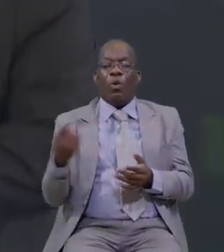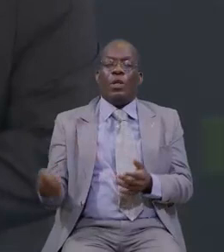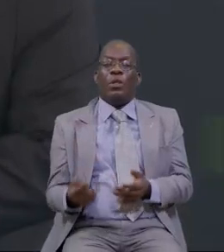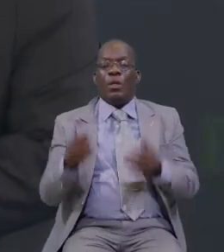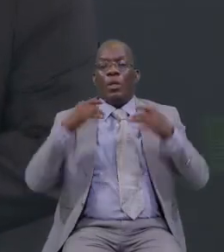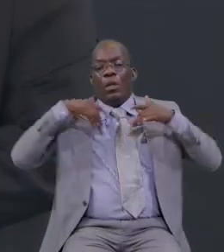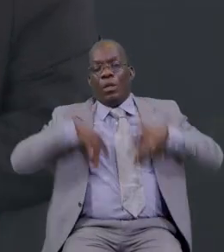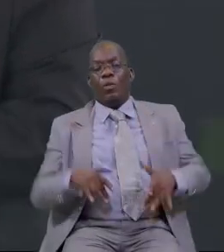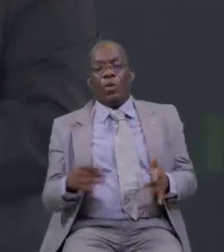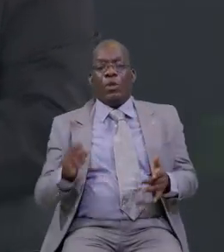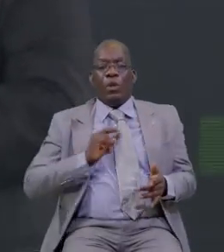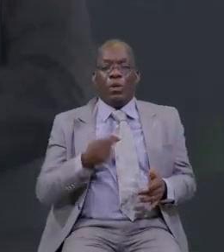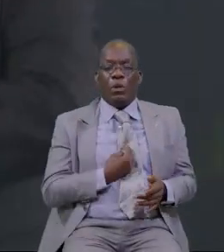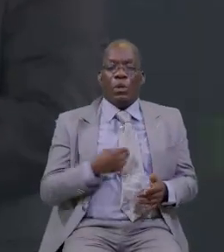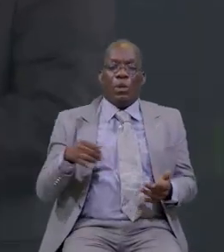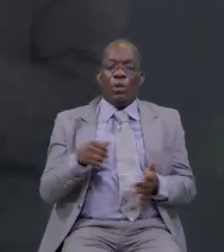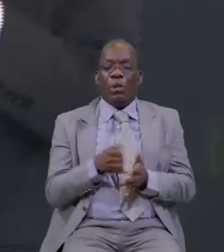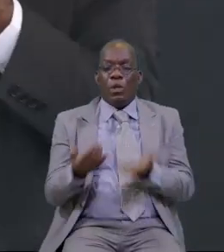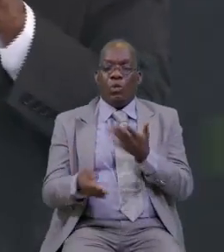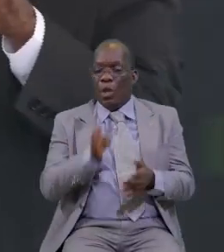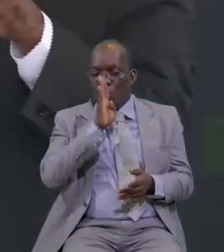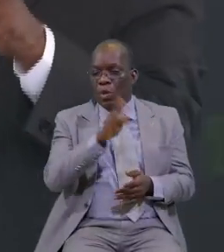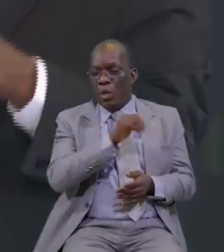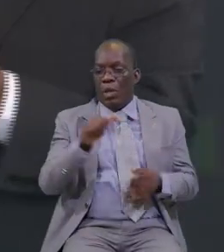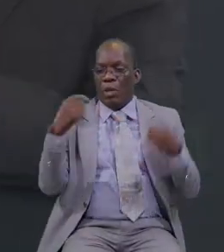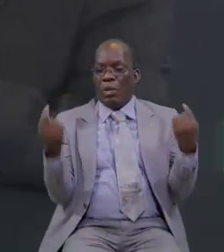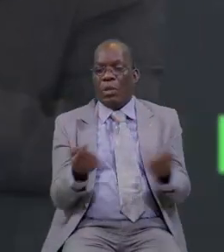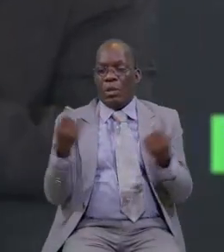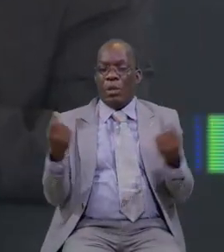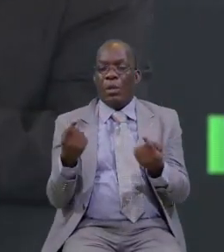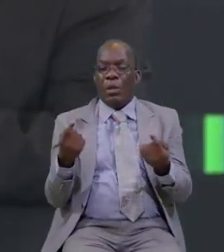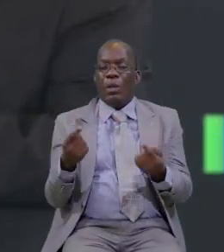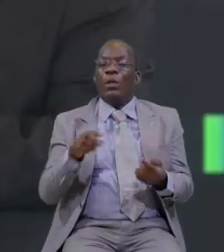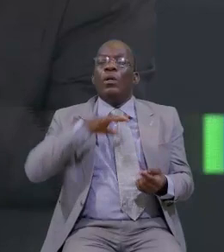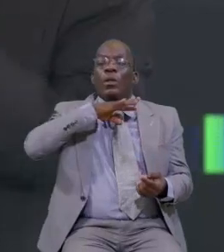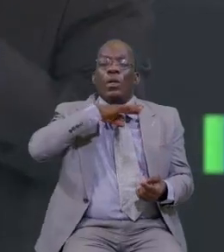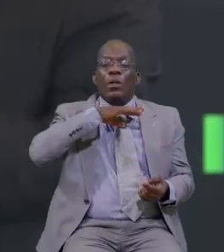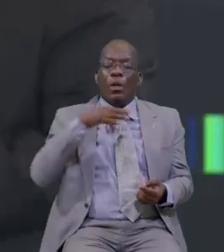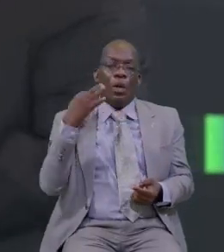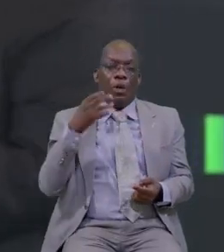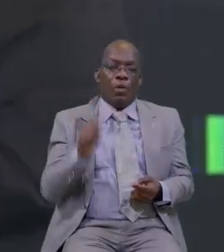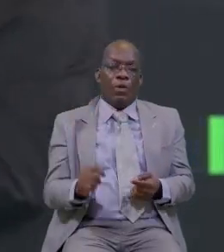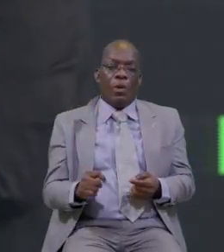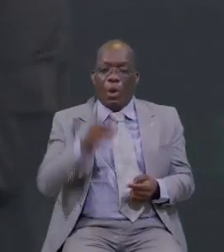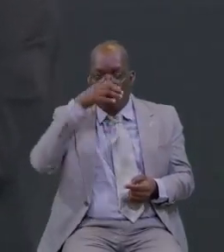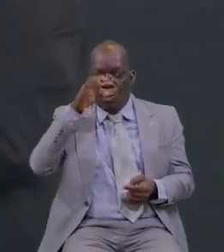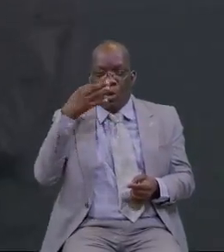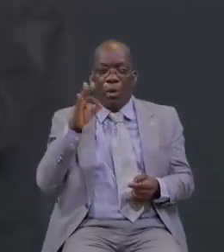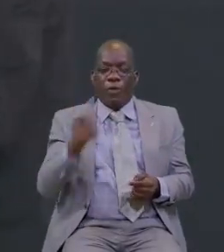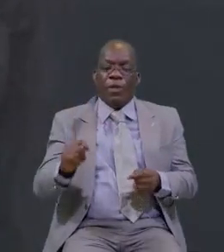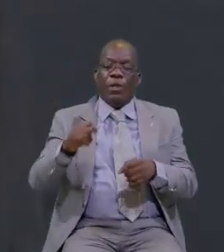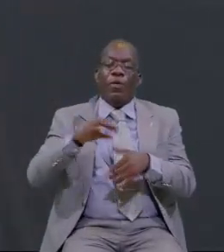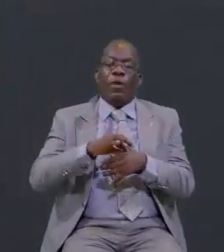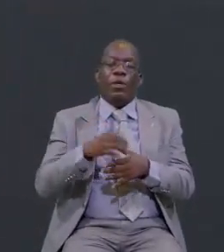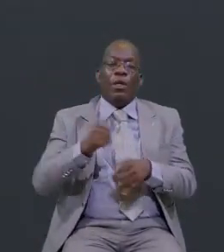be a sin, the defilement of the flesh. The works of the flesh